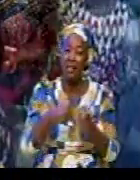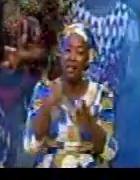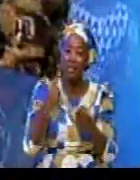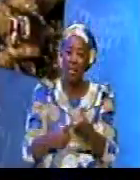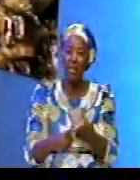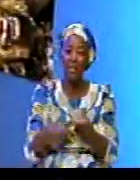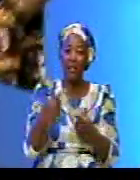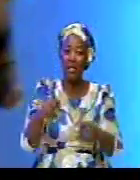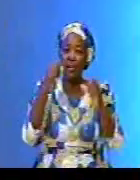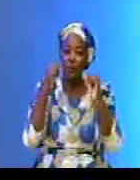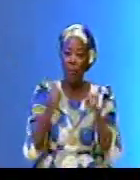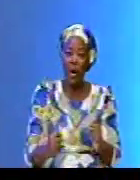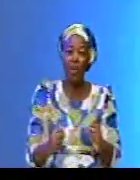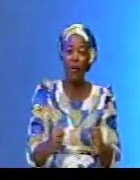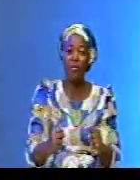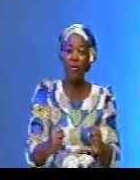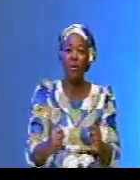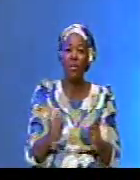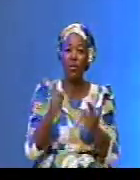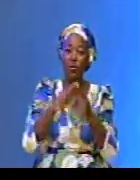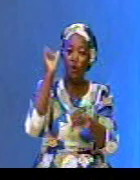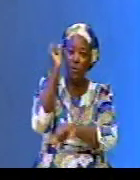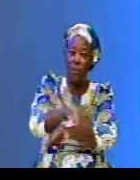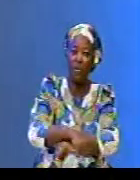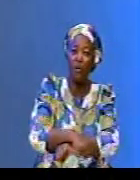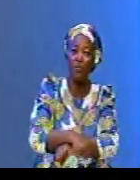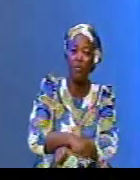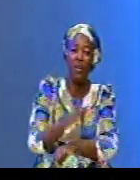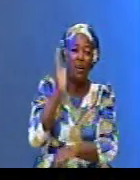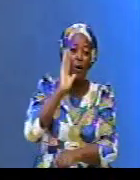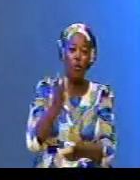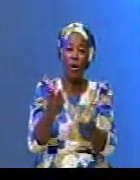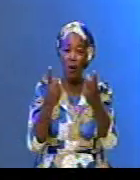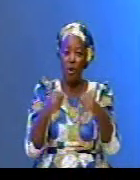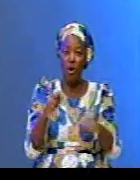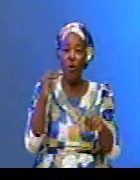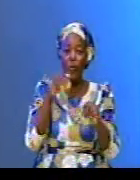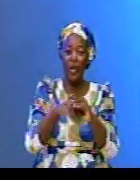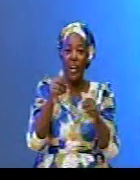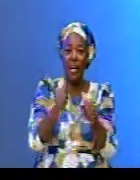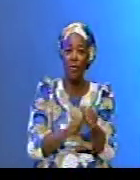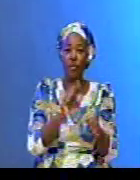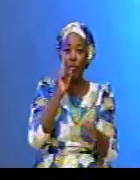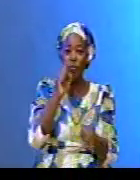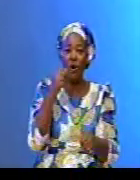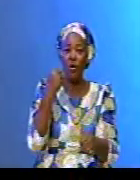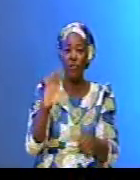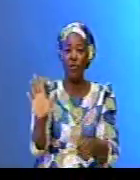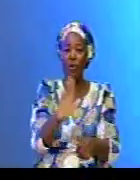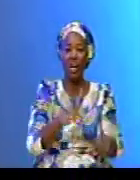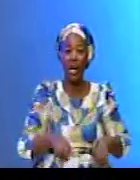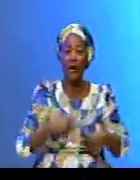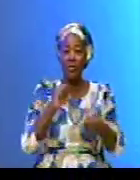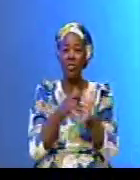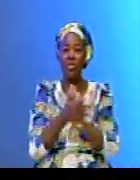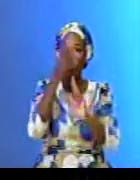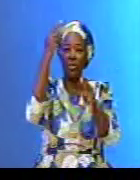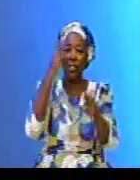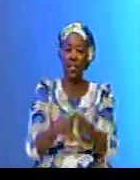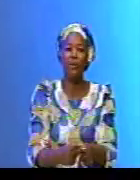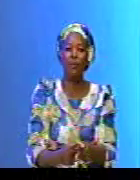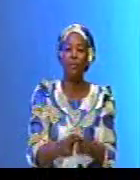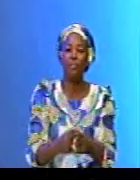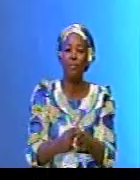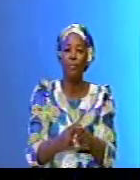your life to the Lord tonight. And then the power to overcome will come in